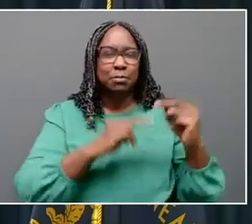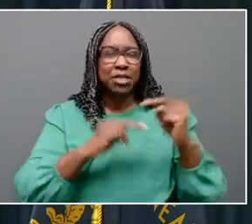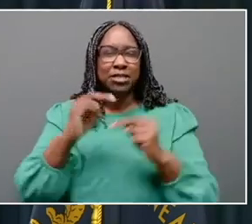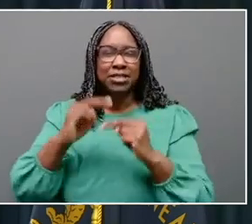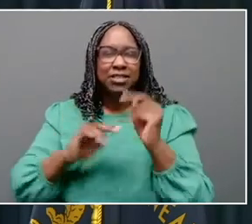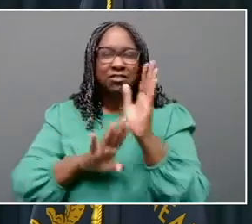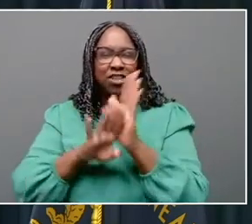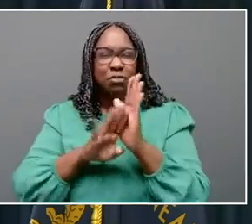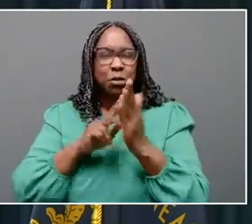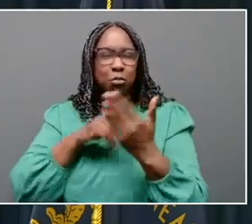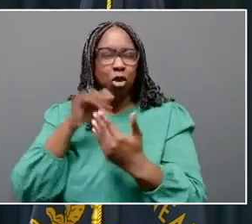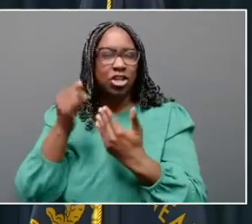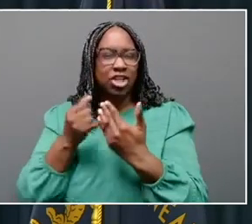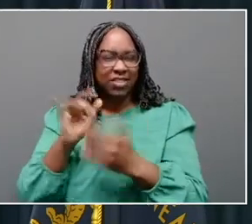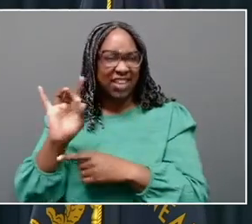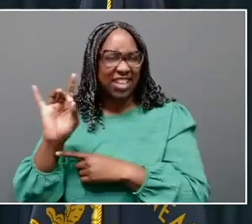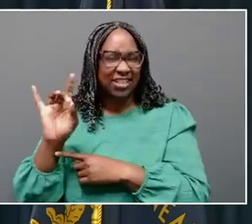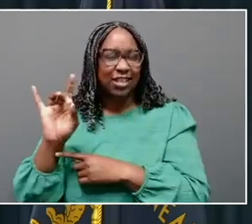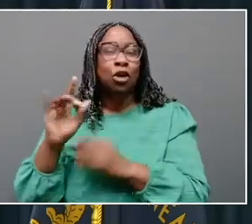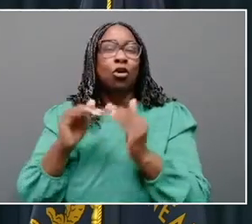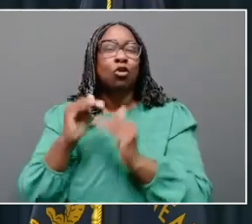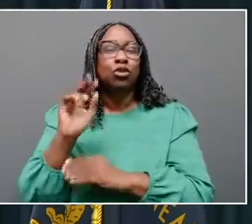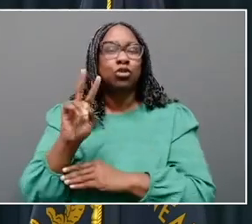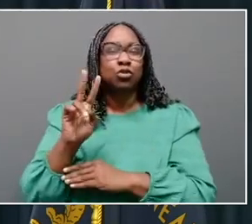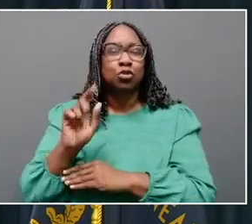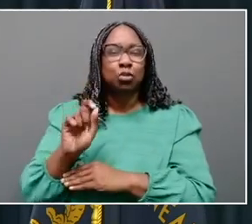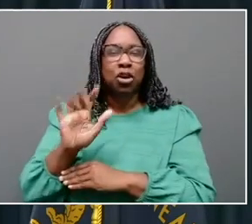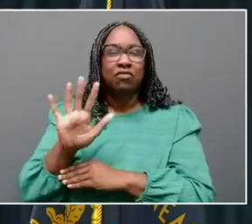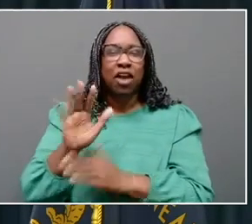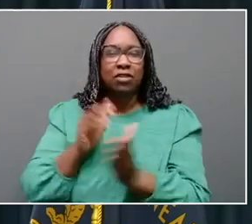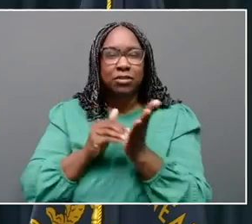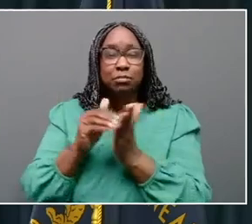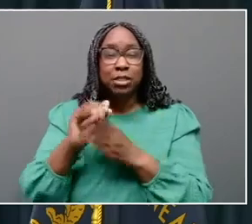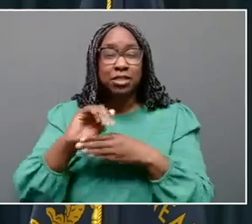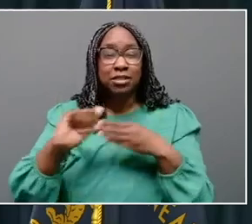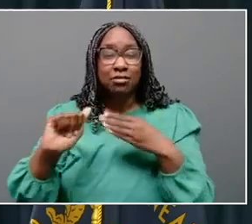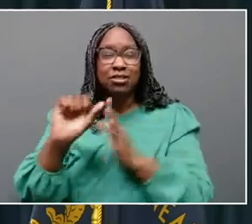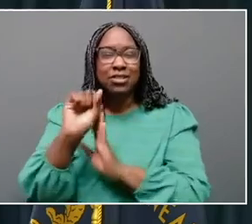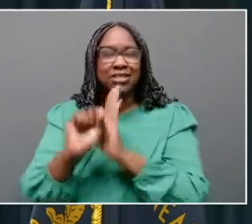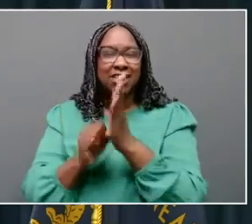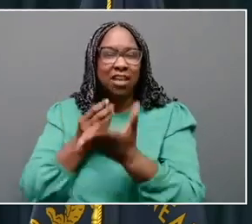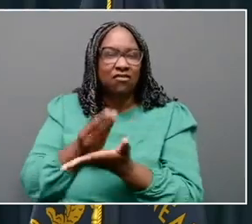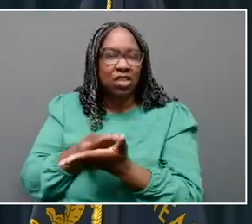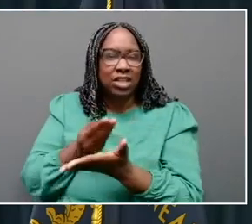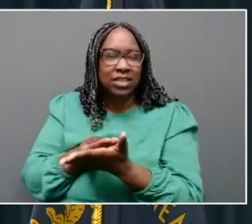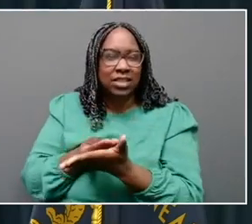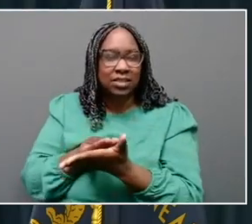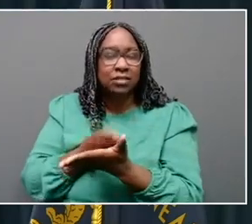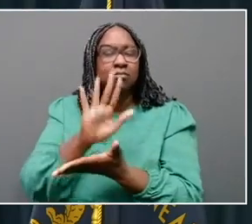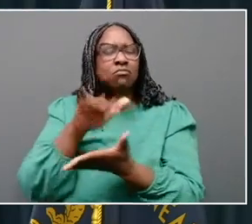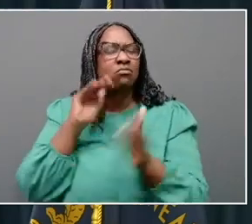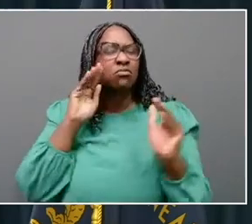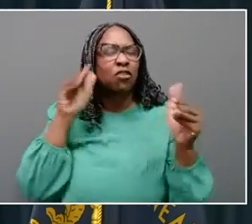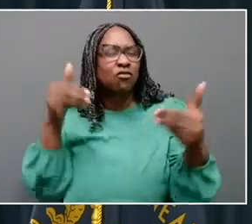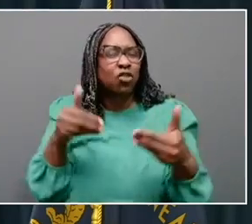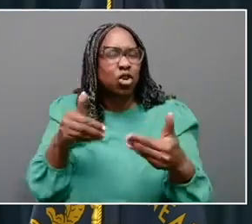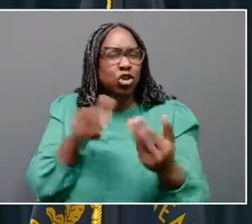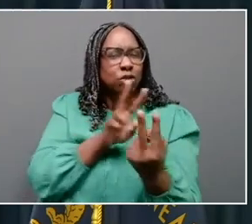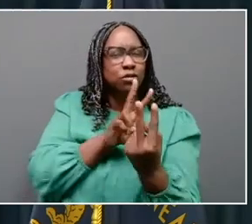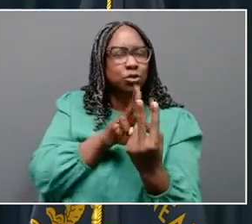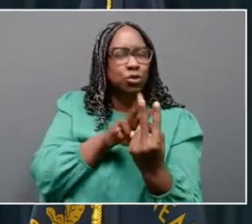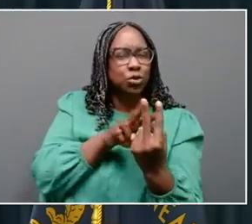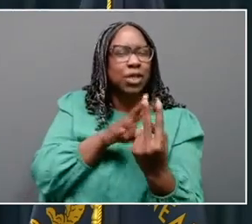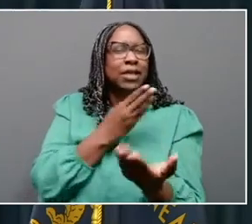announce for over $2.5 million in state funding. Let's focus on those 2 economic